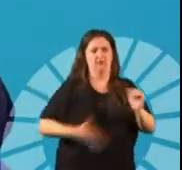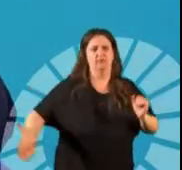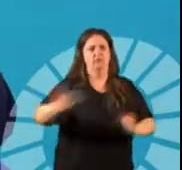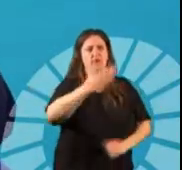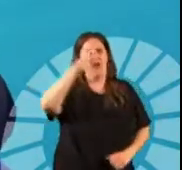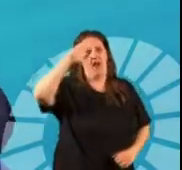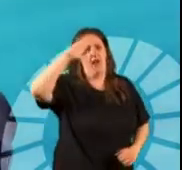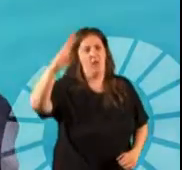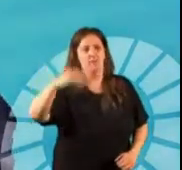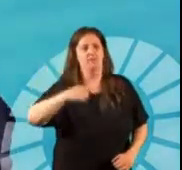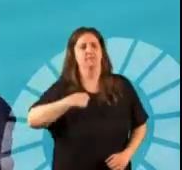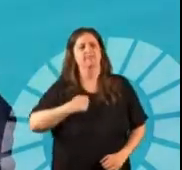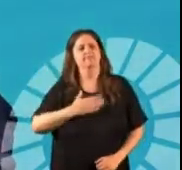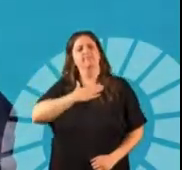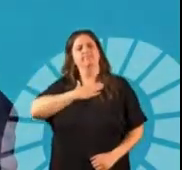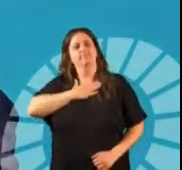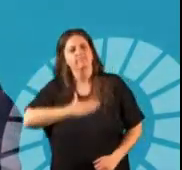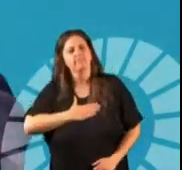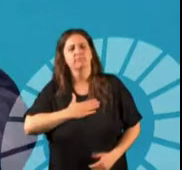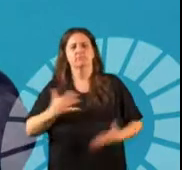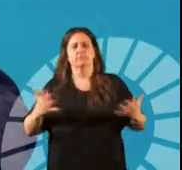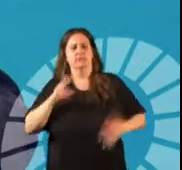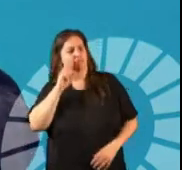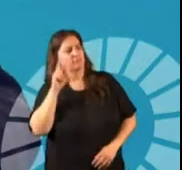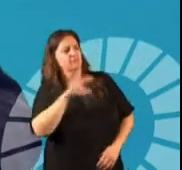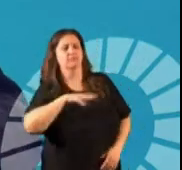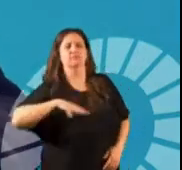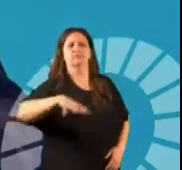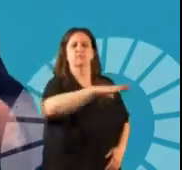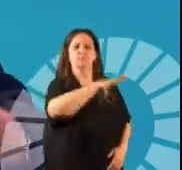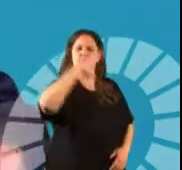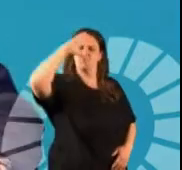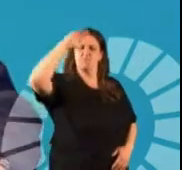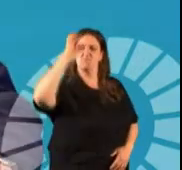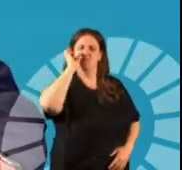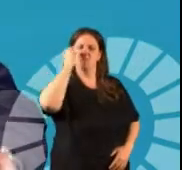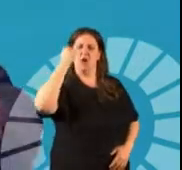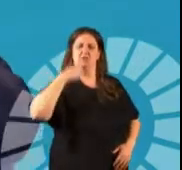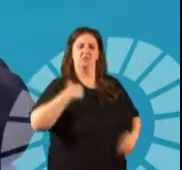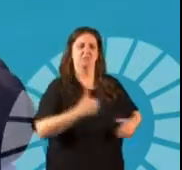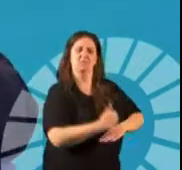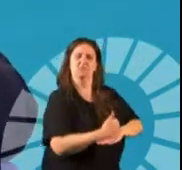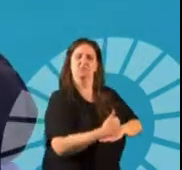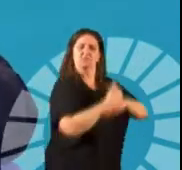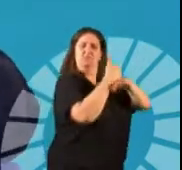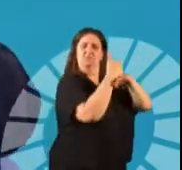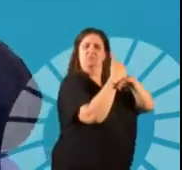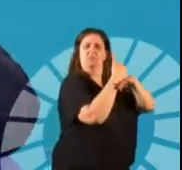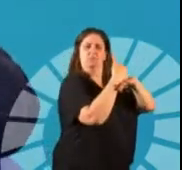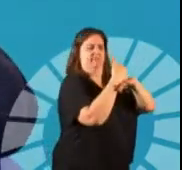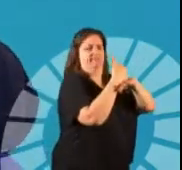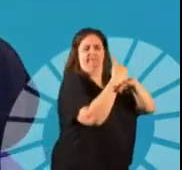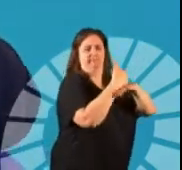encore largement patriarcale. Et s'il y a une chose que j'ai appris dans ma vie, c'est que le